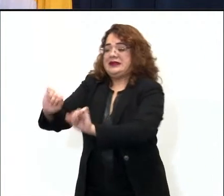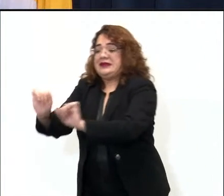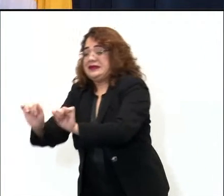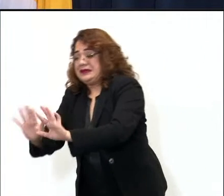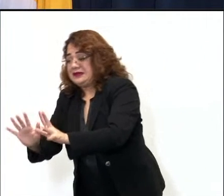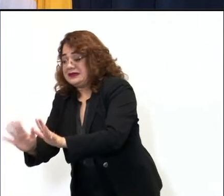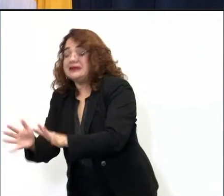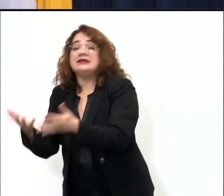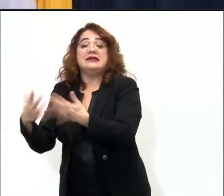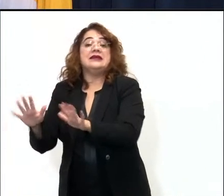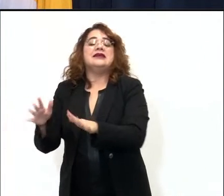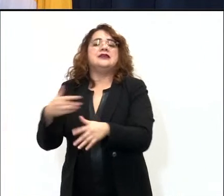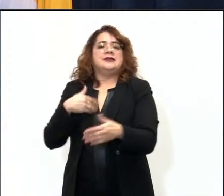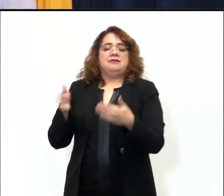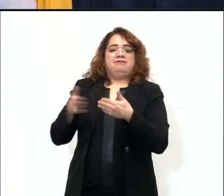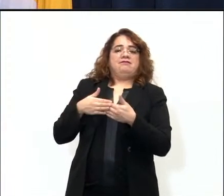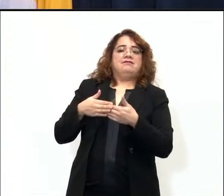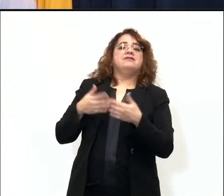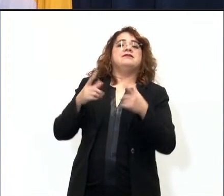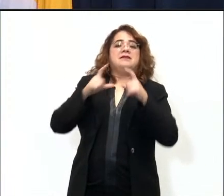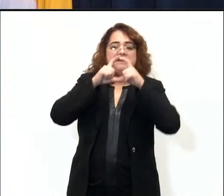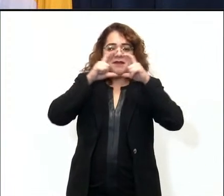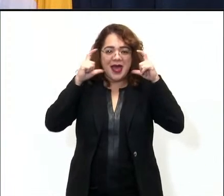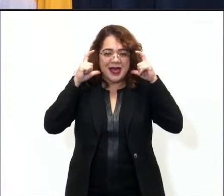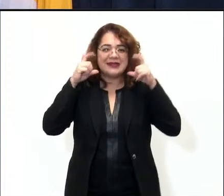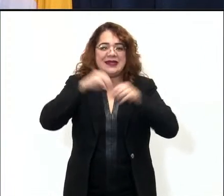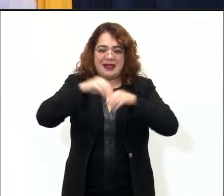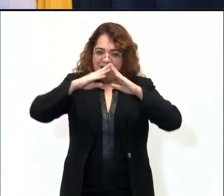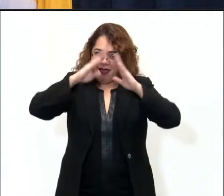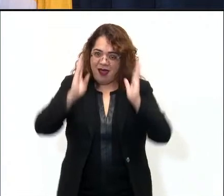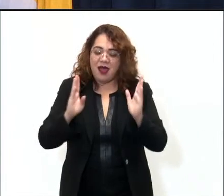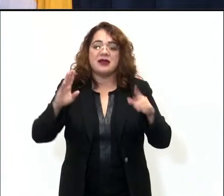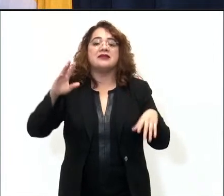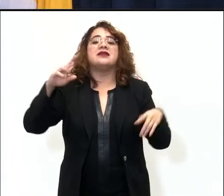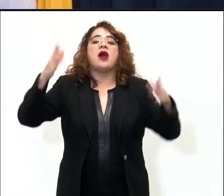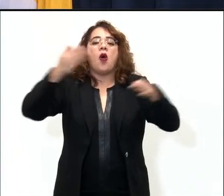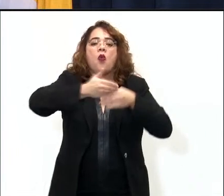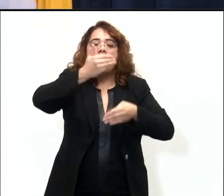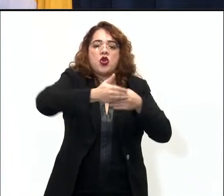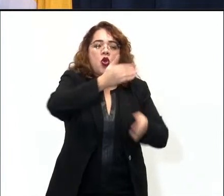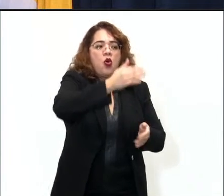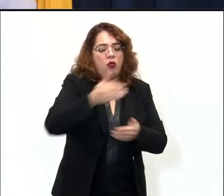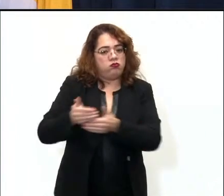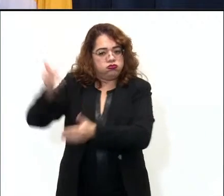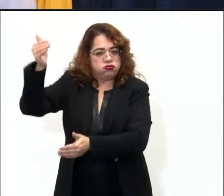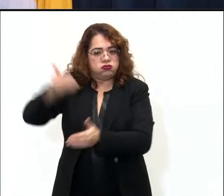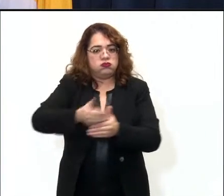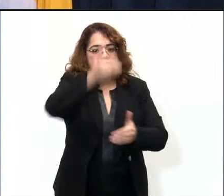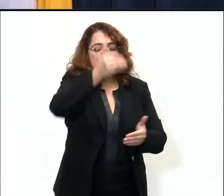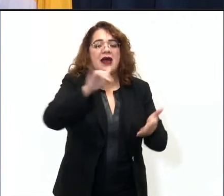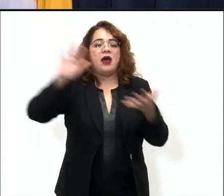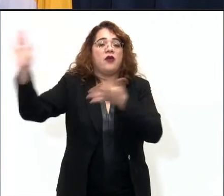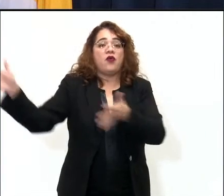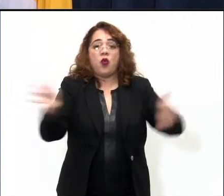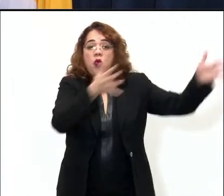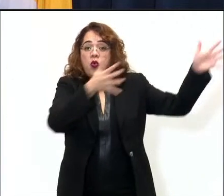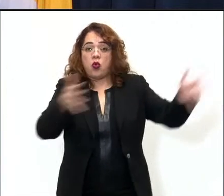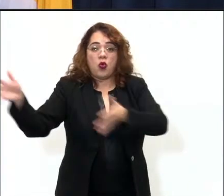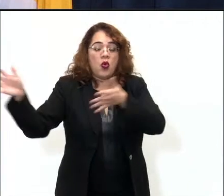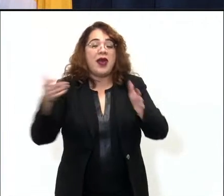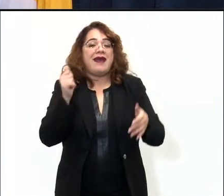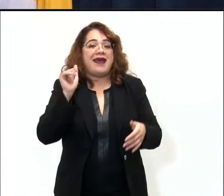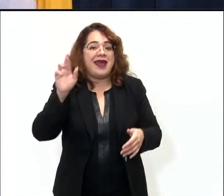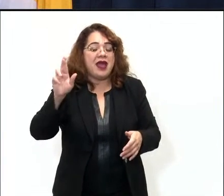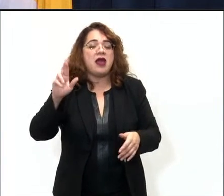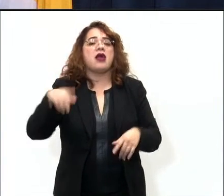air conditioner if you have one, and purifiers or fans, but just to keep the air flowing. You want to make sure you wear your face covering